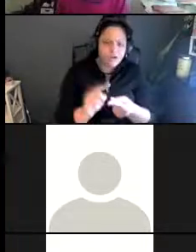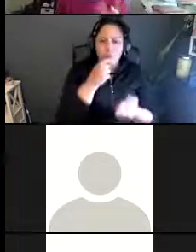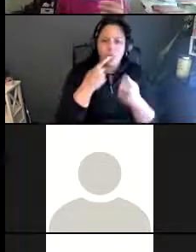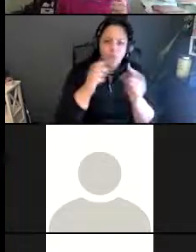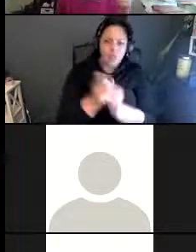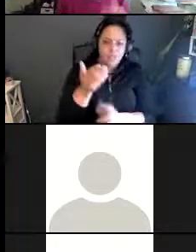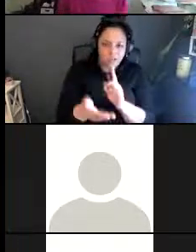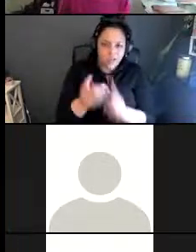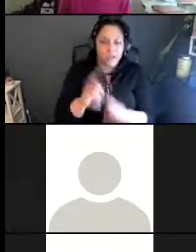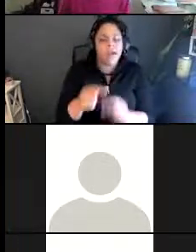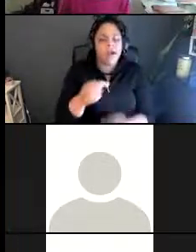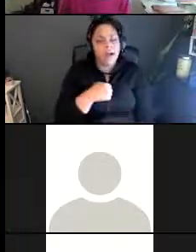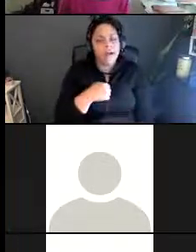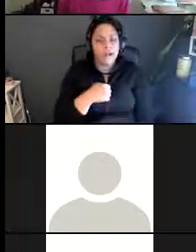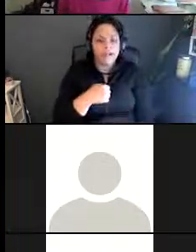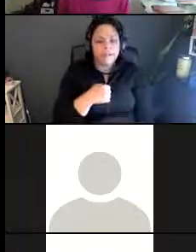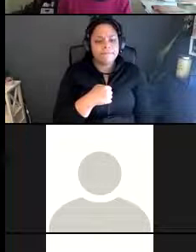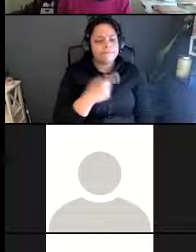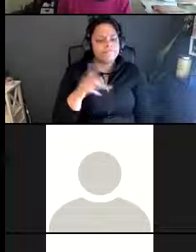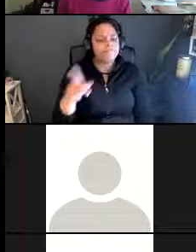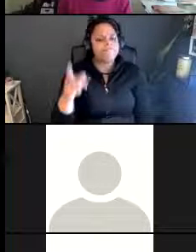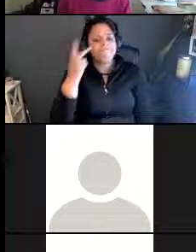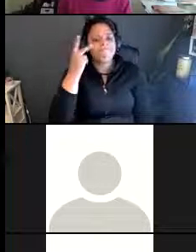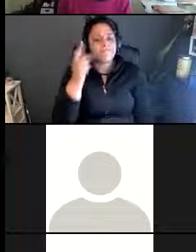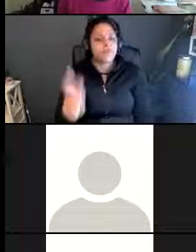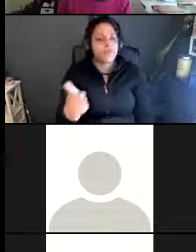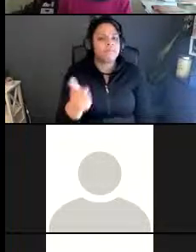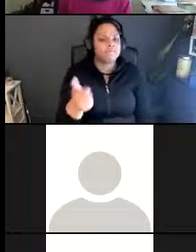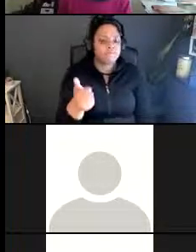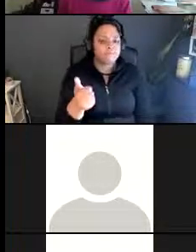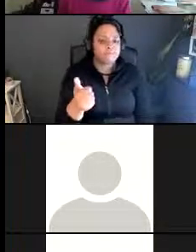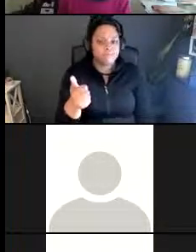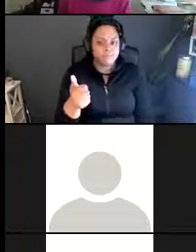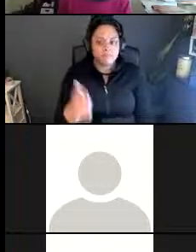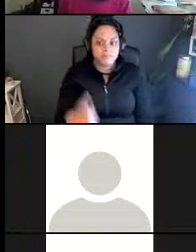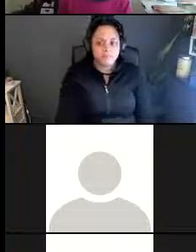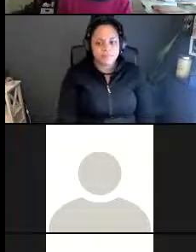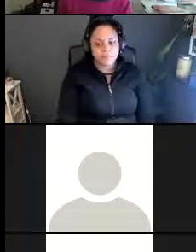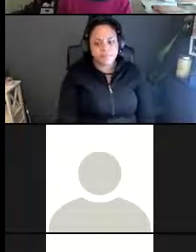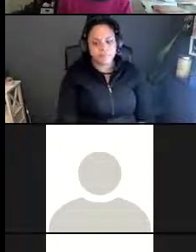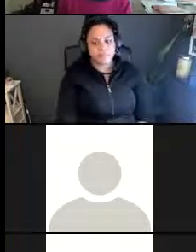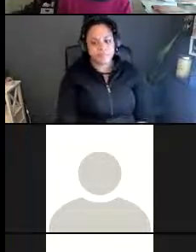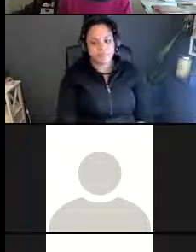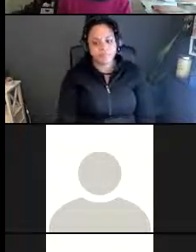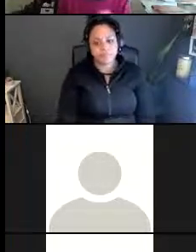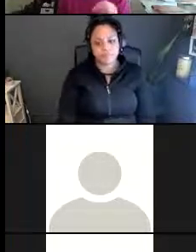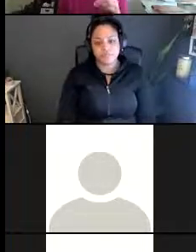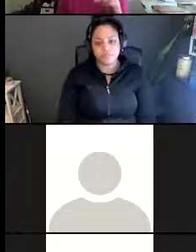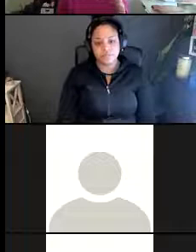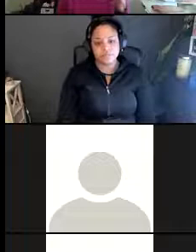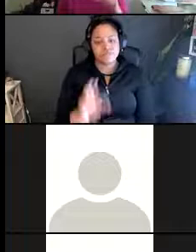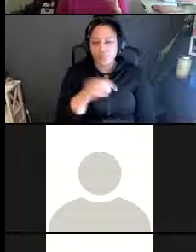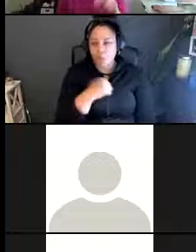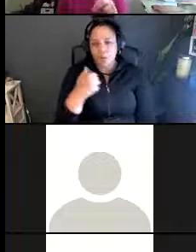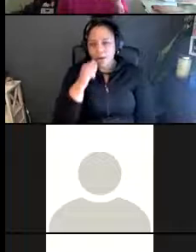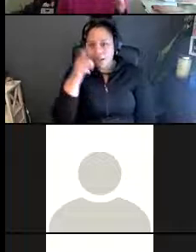you, but I'll kind of let you play around with it until you see the light. No, we have